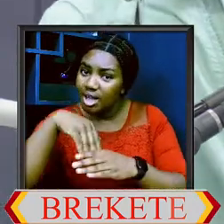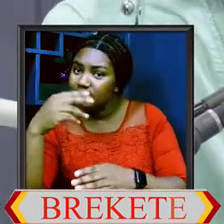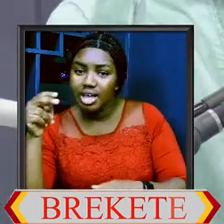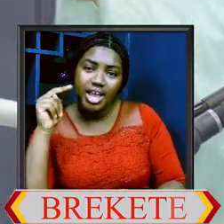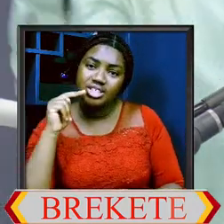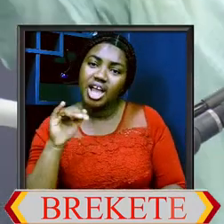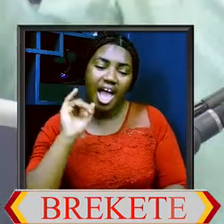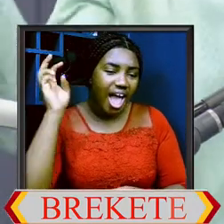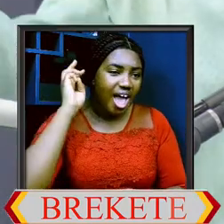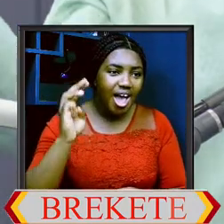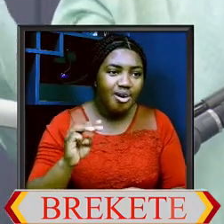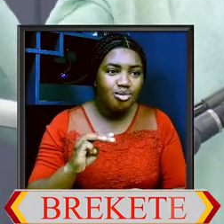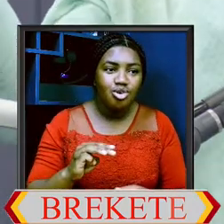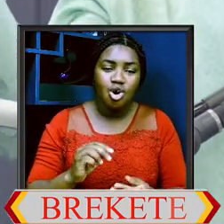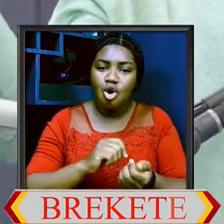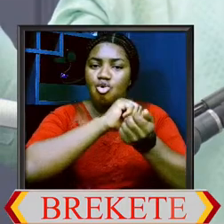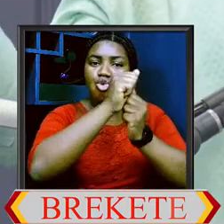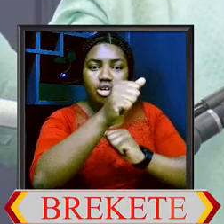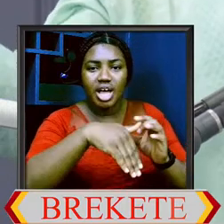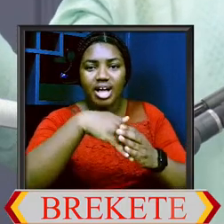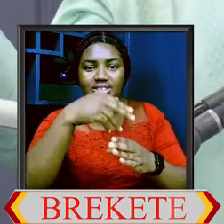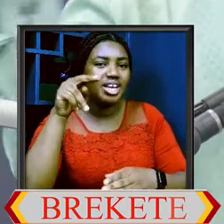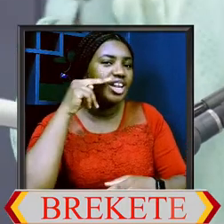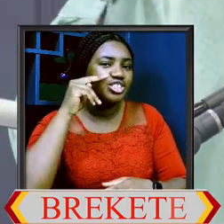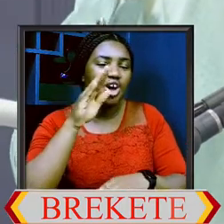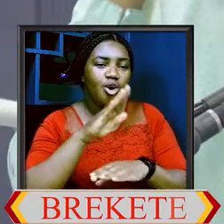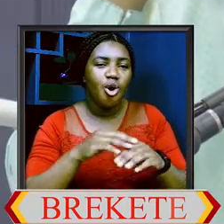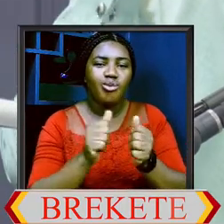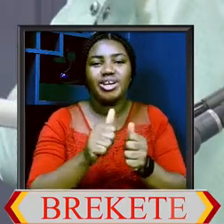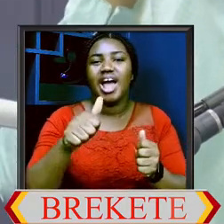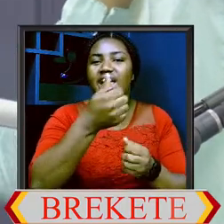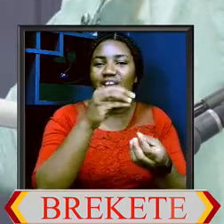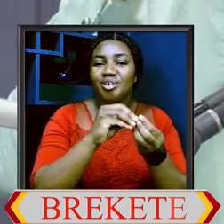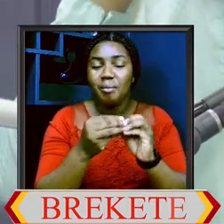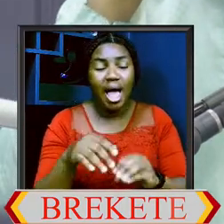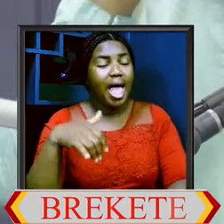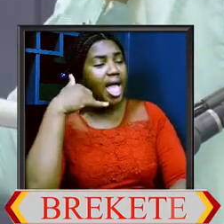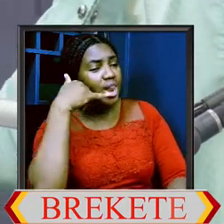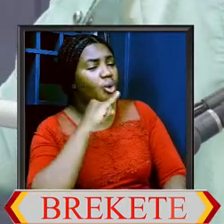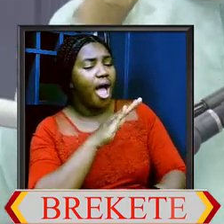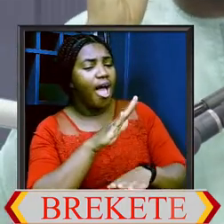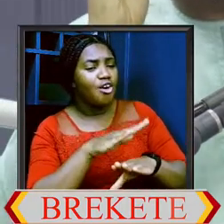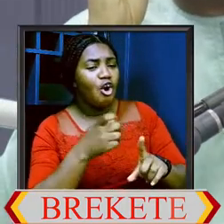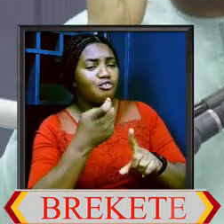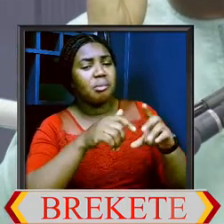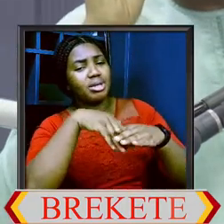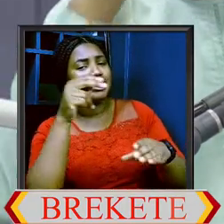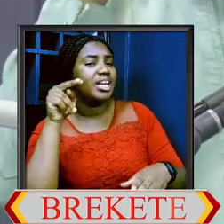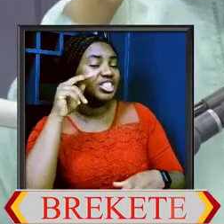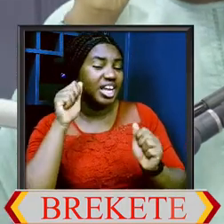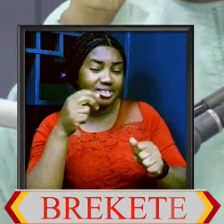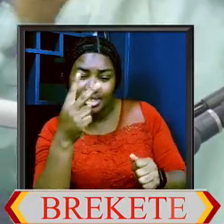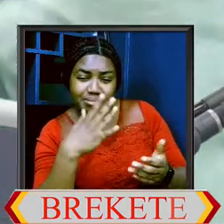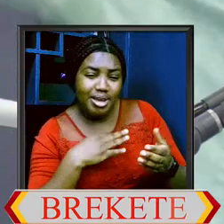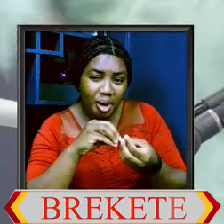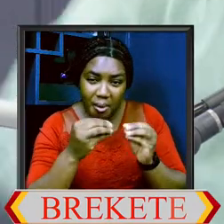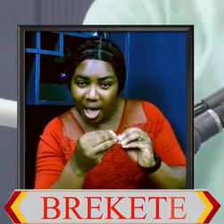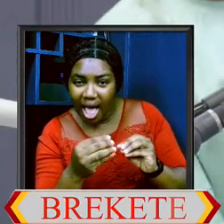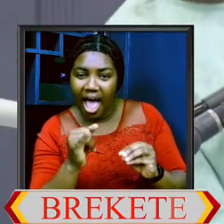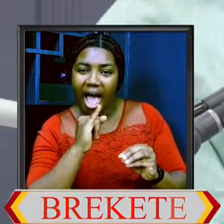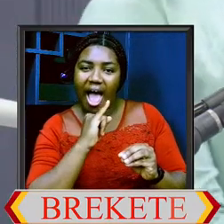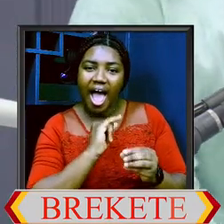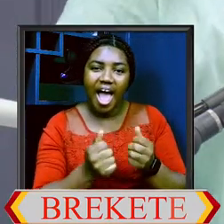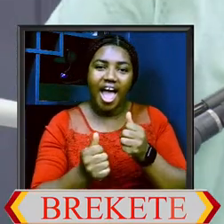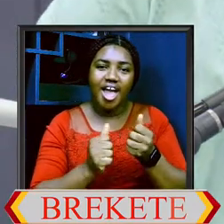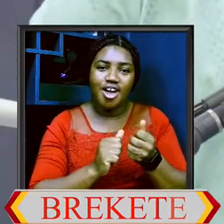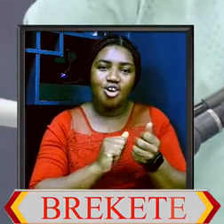border call with another number hello I'm calling you from abroad can you see my abroad number yes then